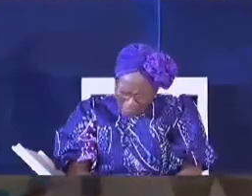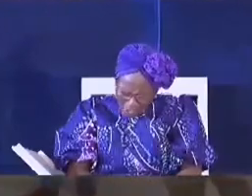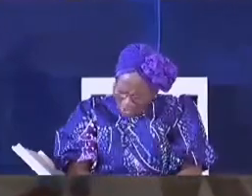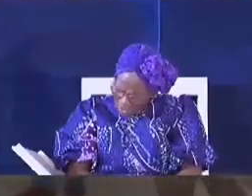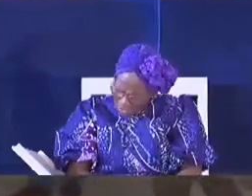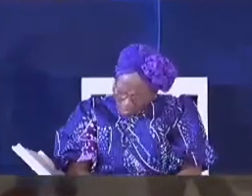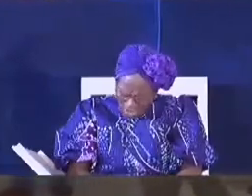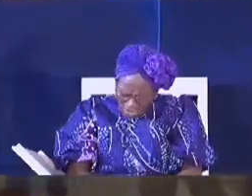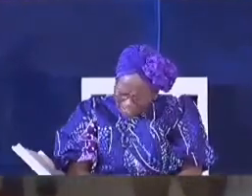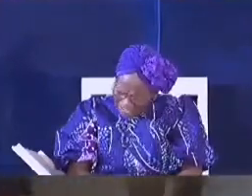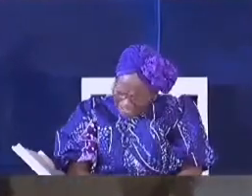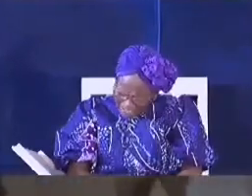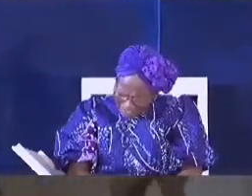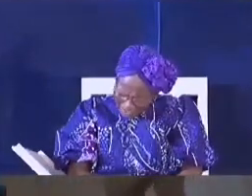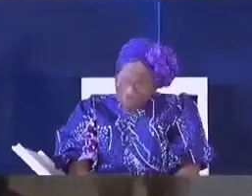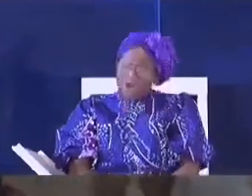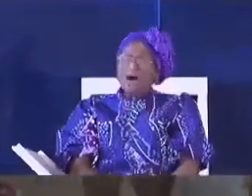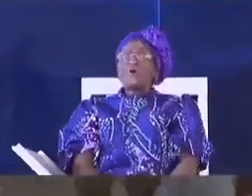at last.